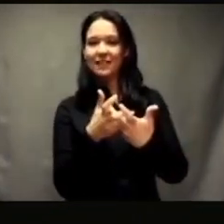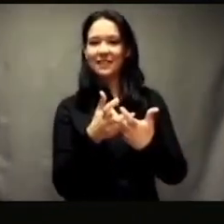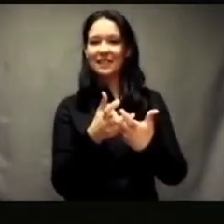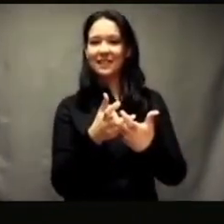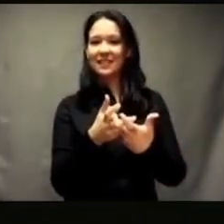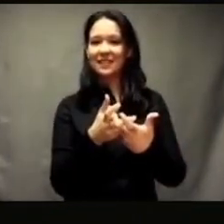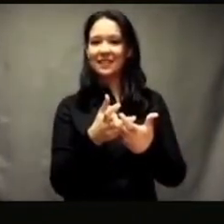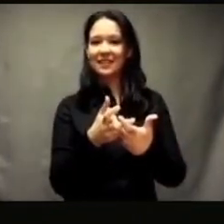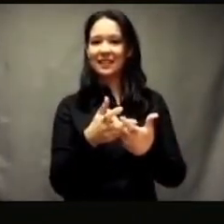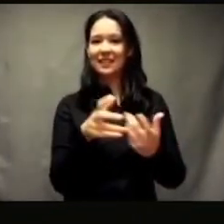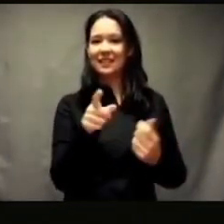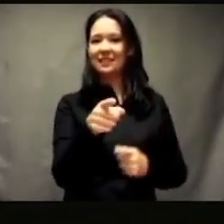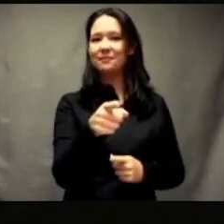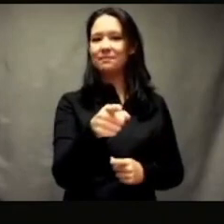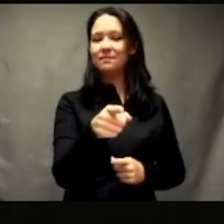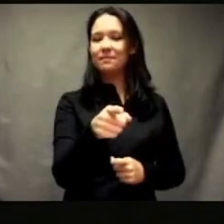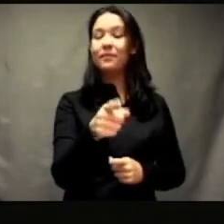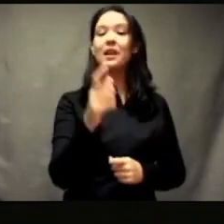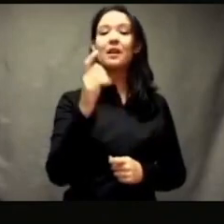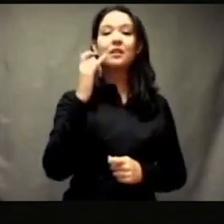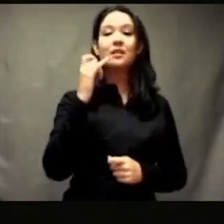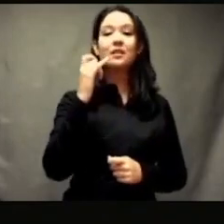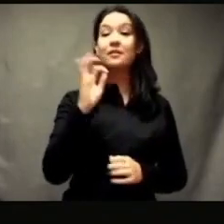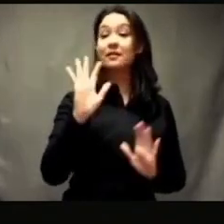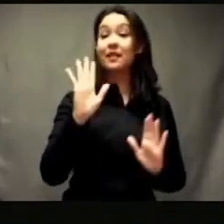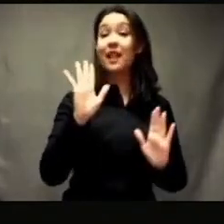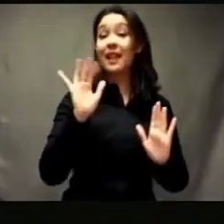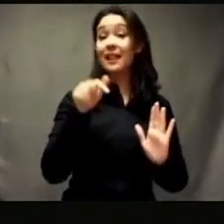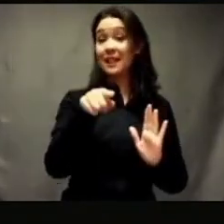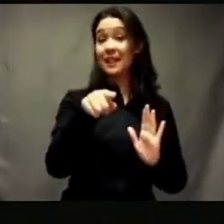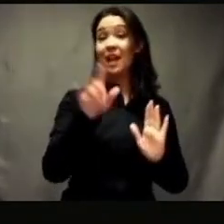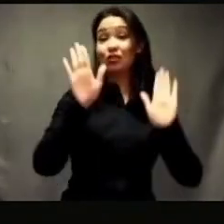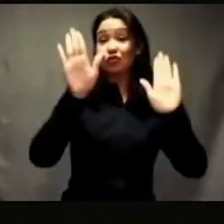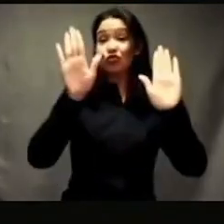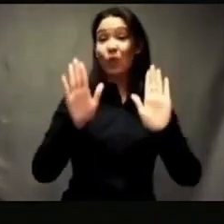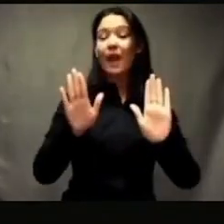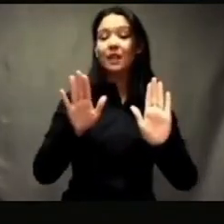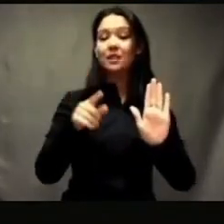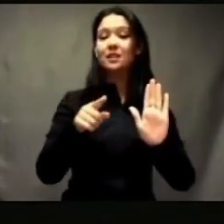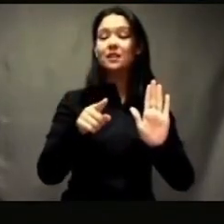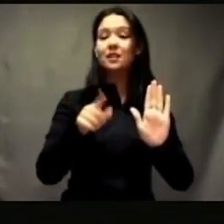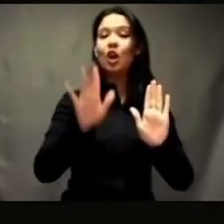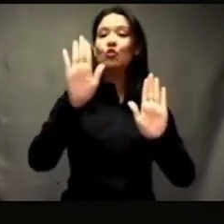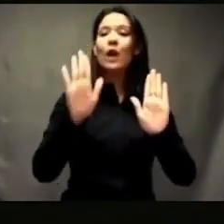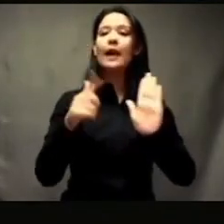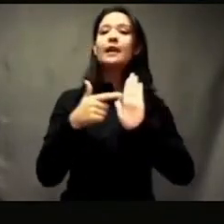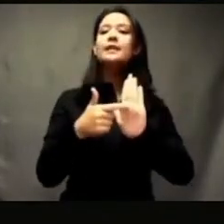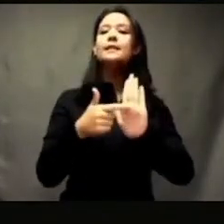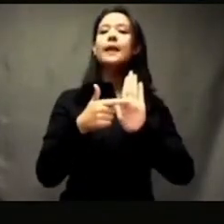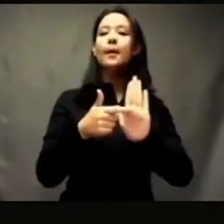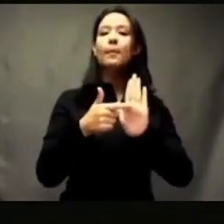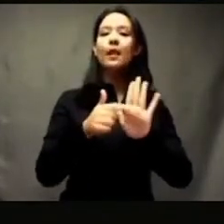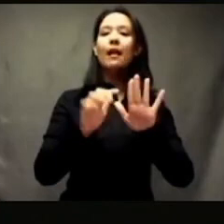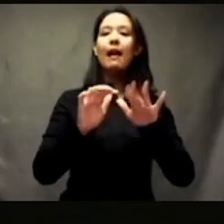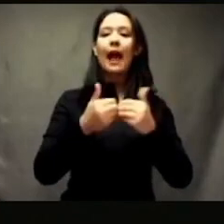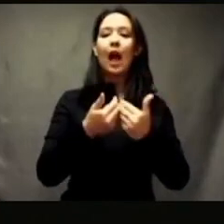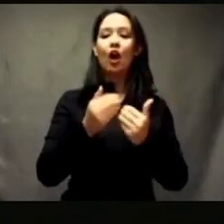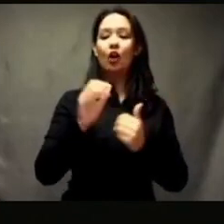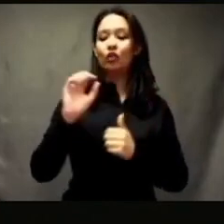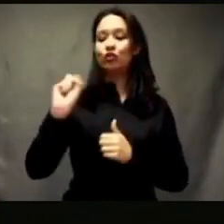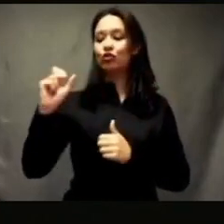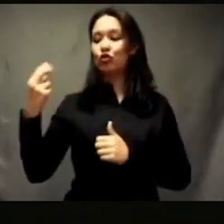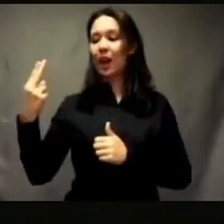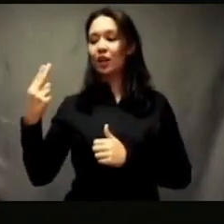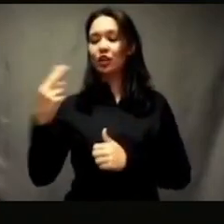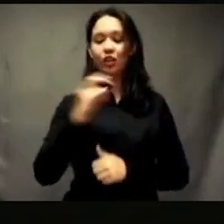here. So if... Yeah. That's a great example of how Scratch and ScratchJr